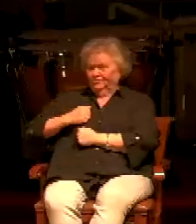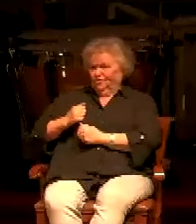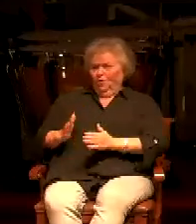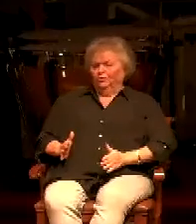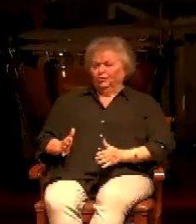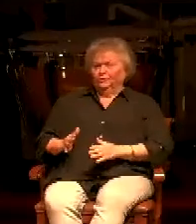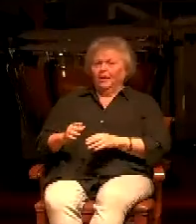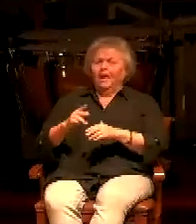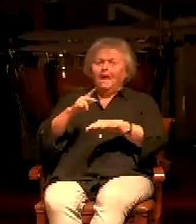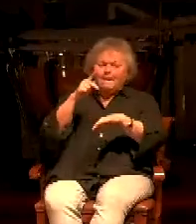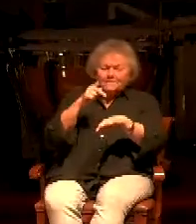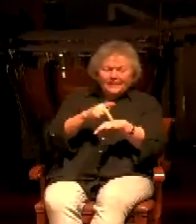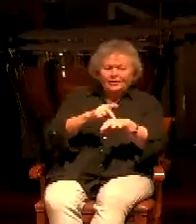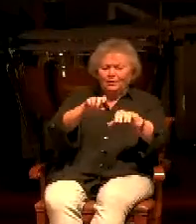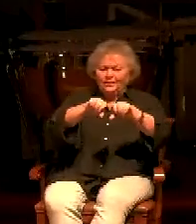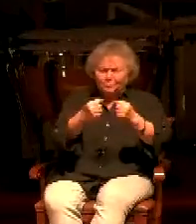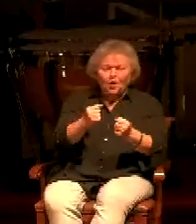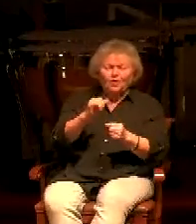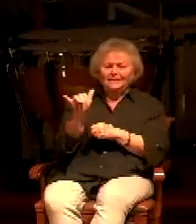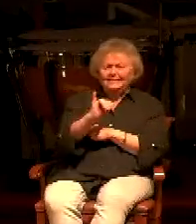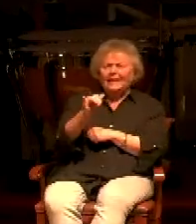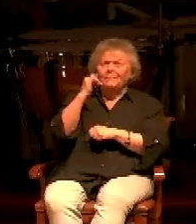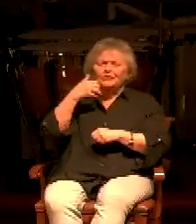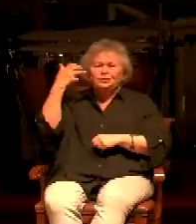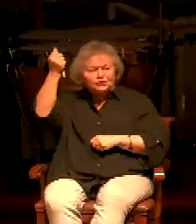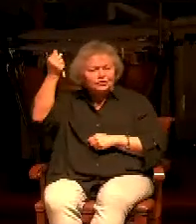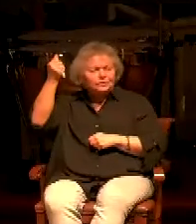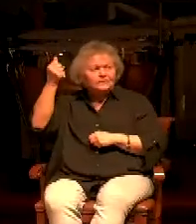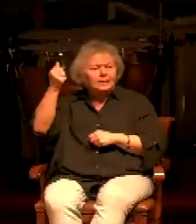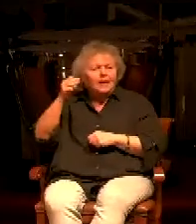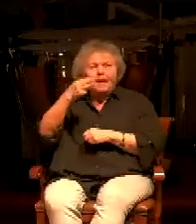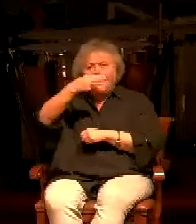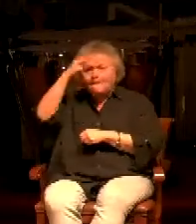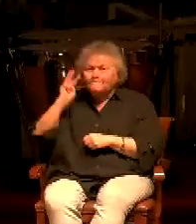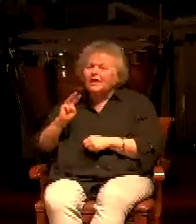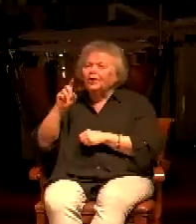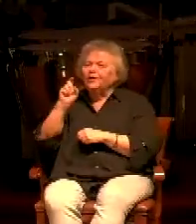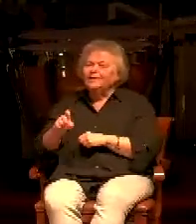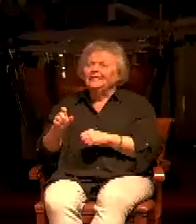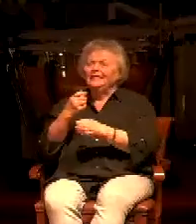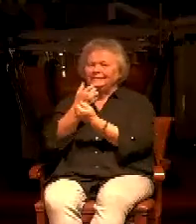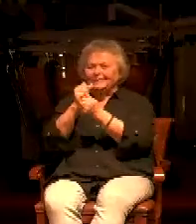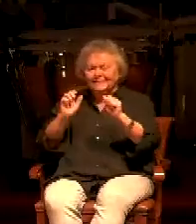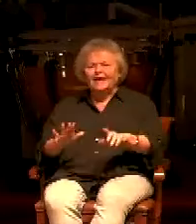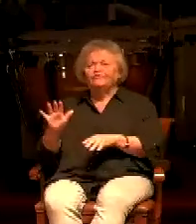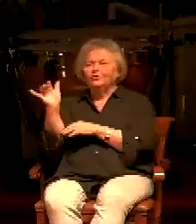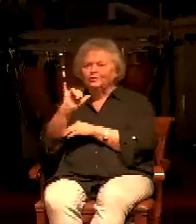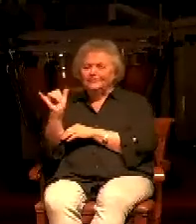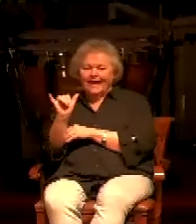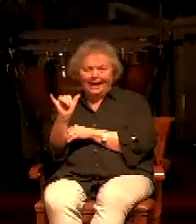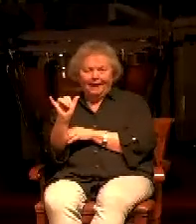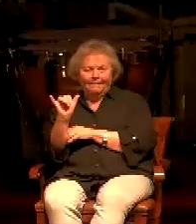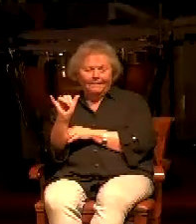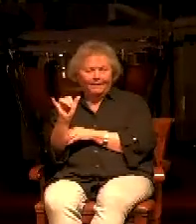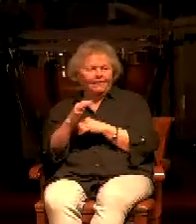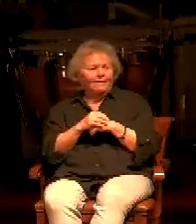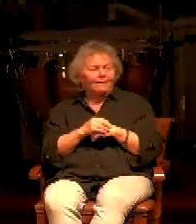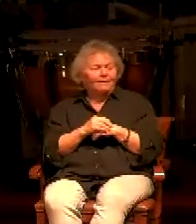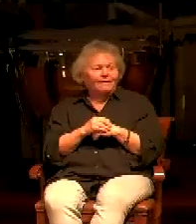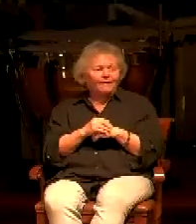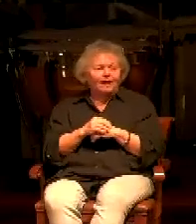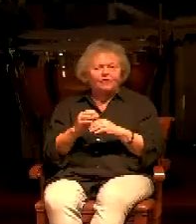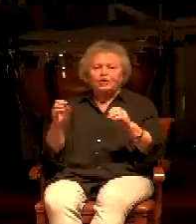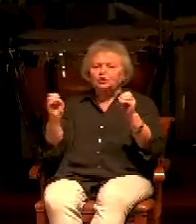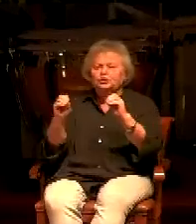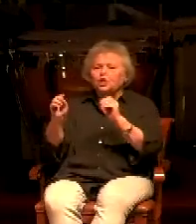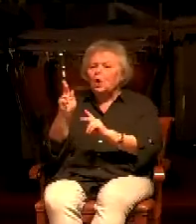as Judas. Mary needs a Savior just like Caiaphas needs a Savior. We are all fallen and separated from God. There is no one